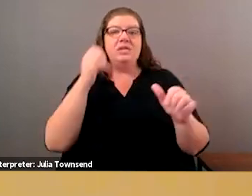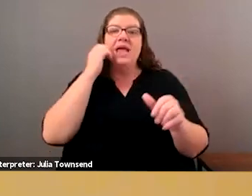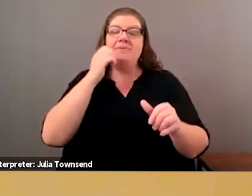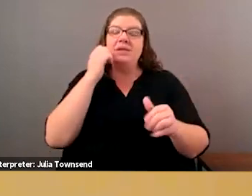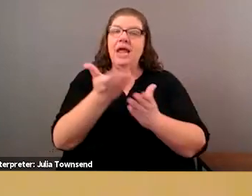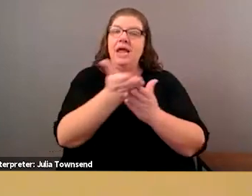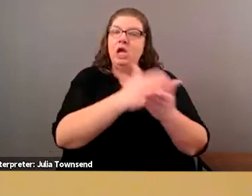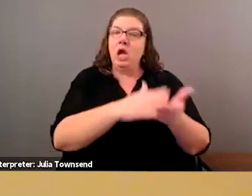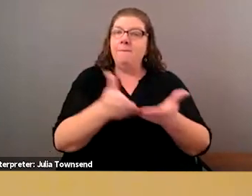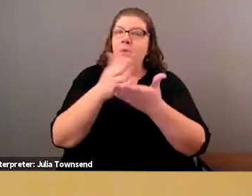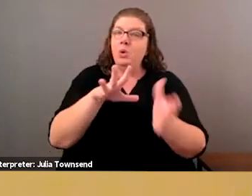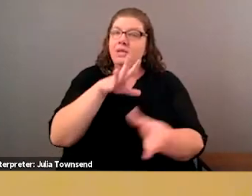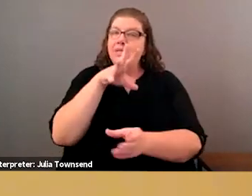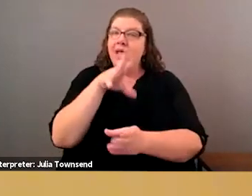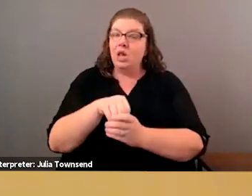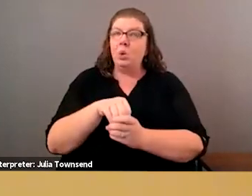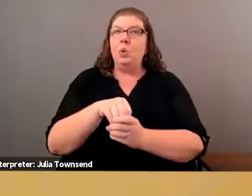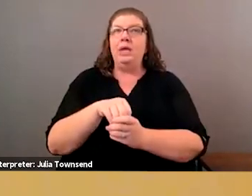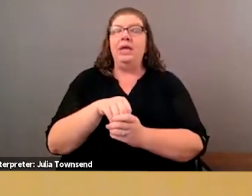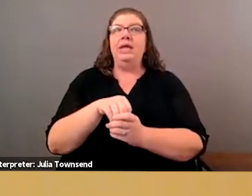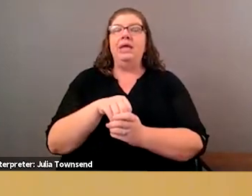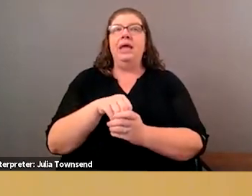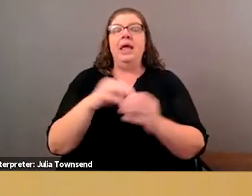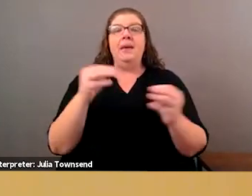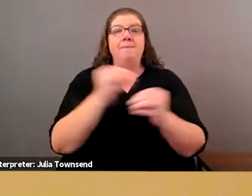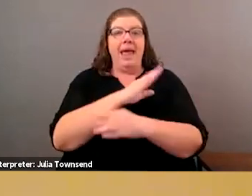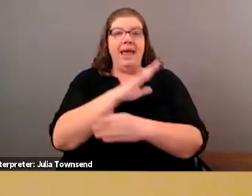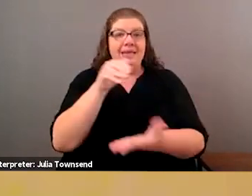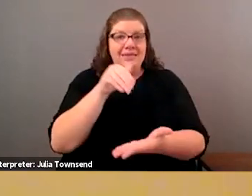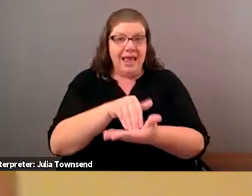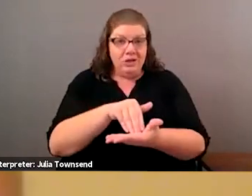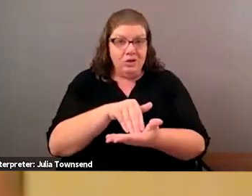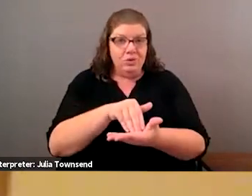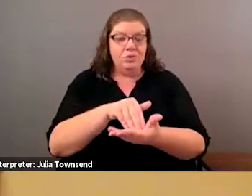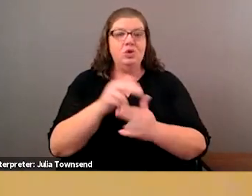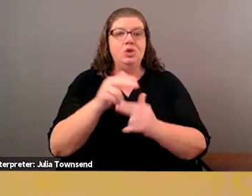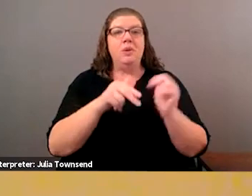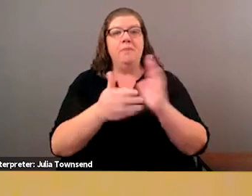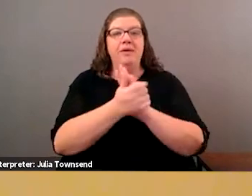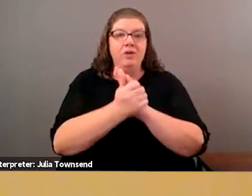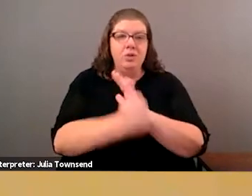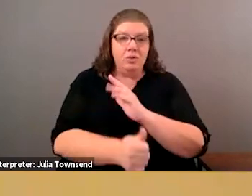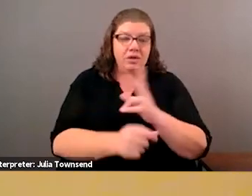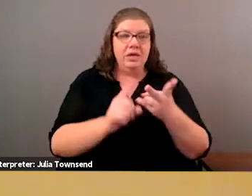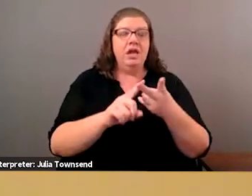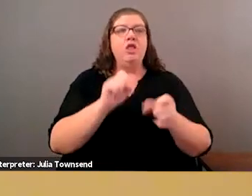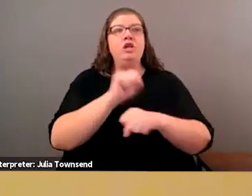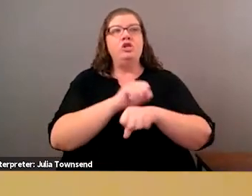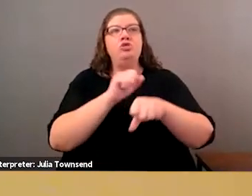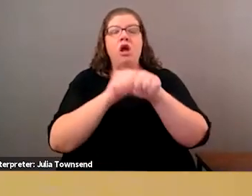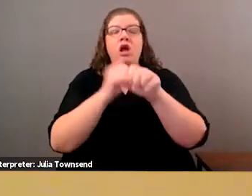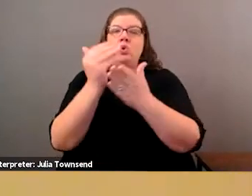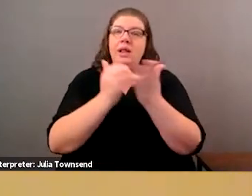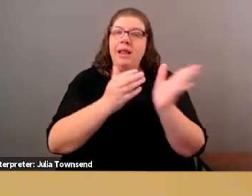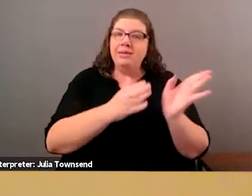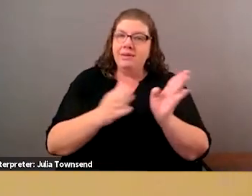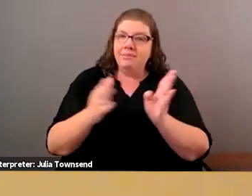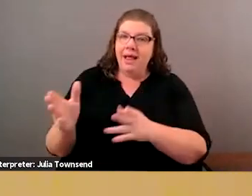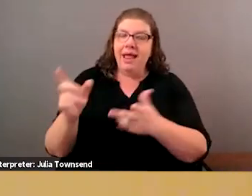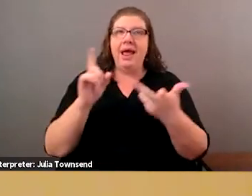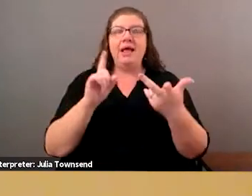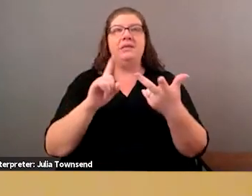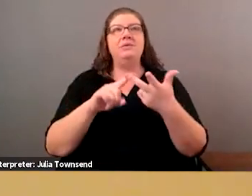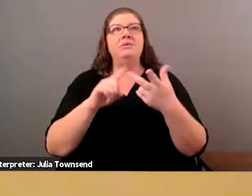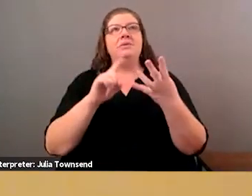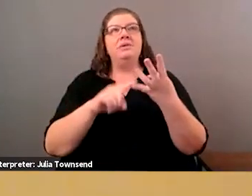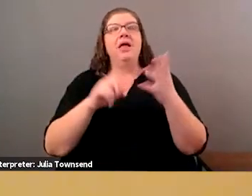components, including the math centers to build fluency, the structure of a lesson plan, the assessments